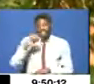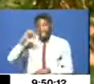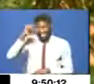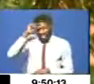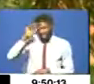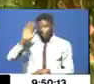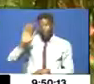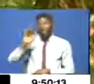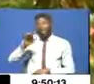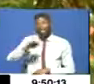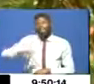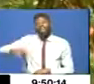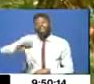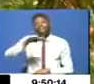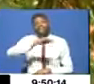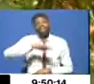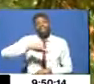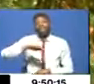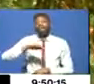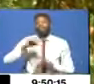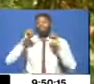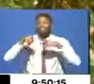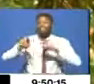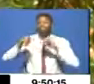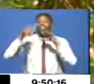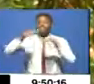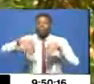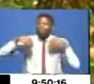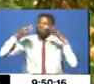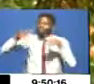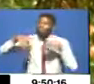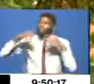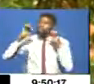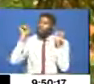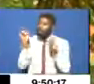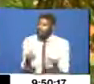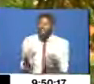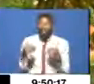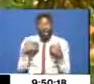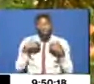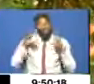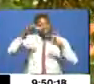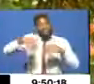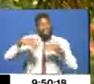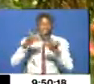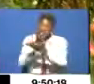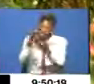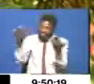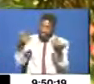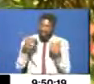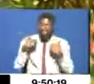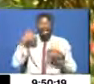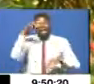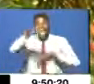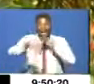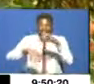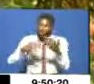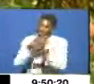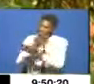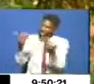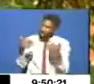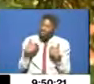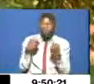facilities to do farming there. They have farms, they have livestock, but they